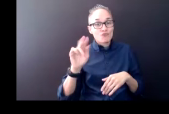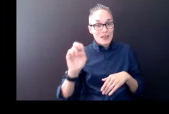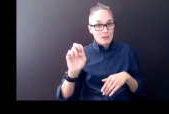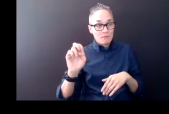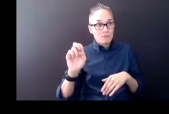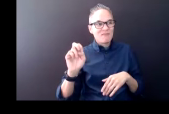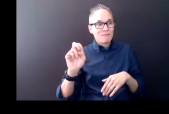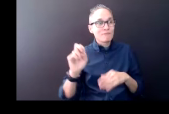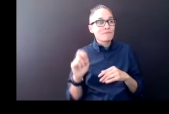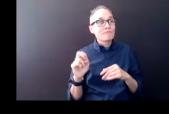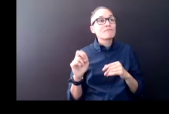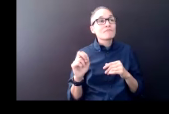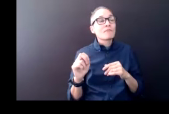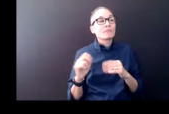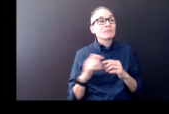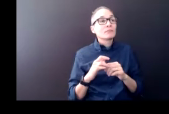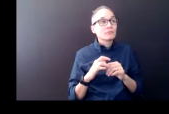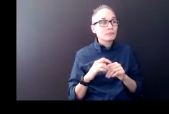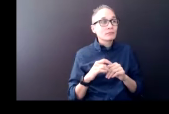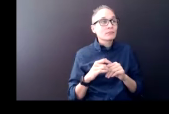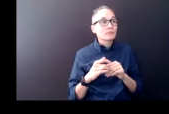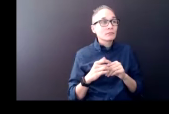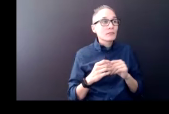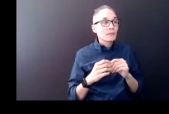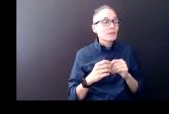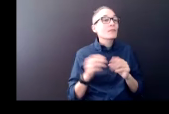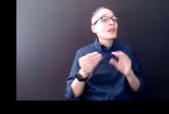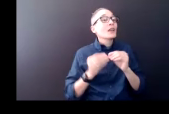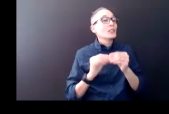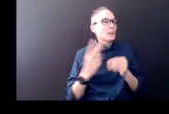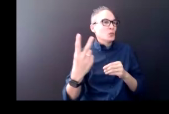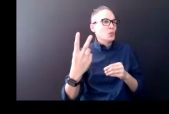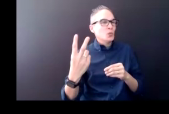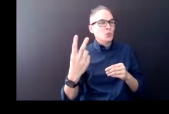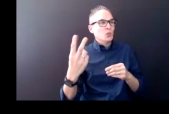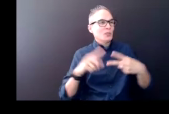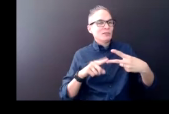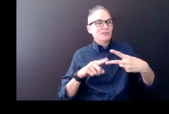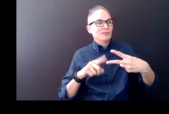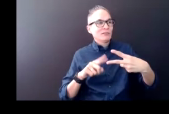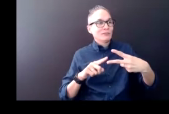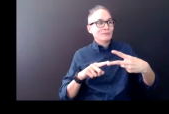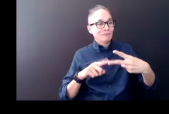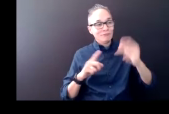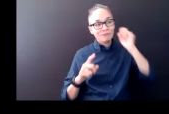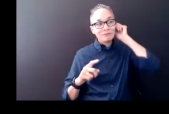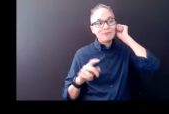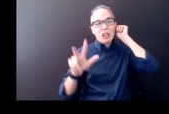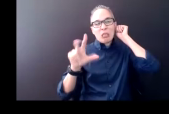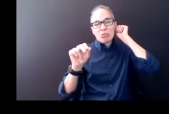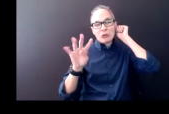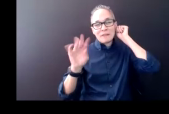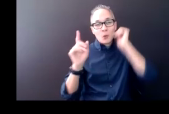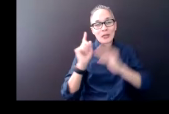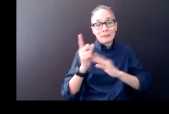case, oh, actually, I'll talk about the AI tool in a minute. So now if you look at number 2, here's how I handle it, right? It's a 30 to